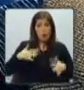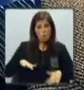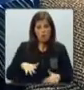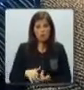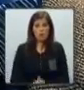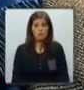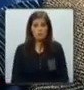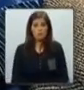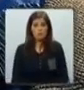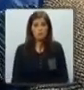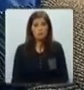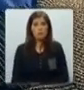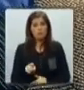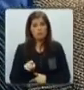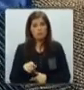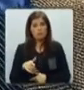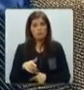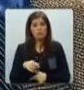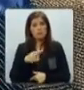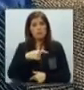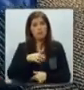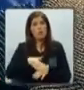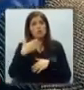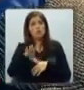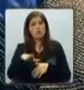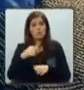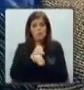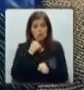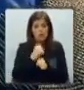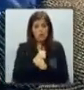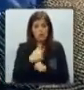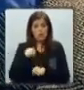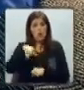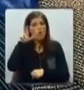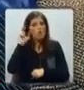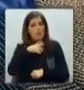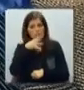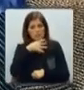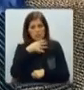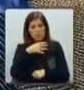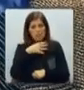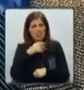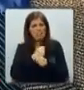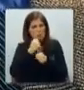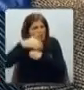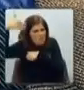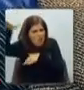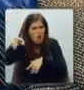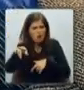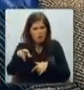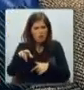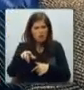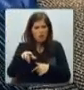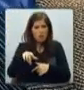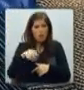for clothes. We shall go out for work. And this word out was